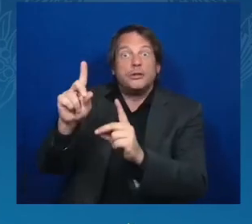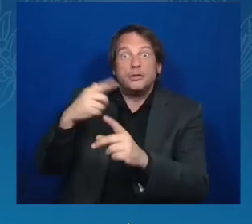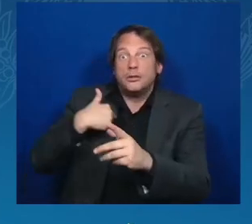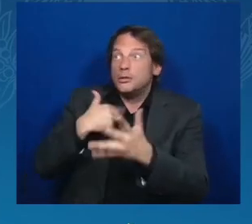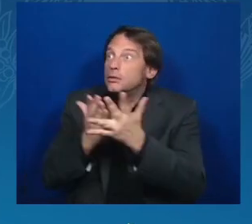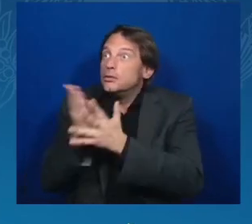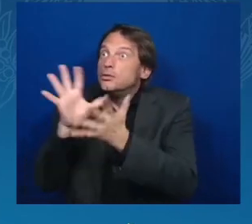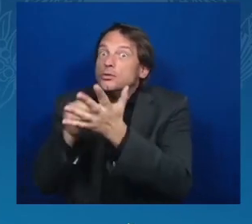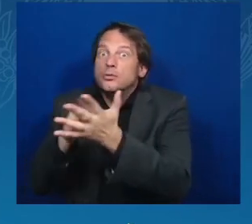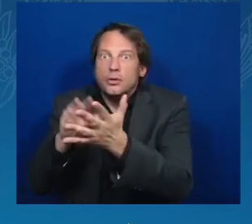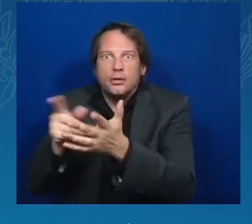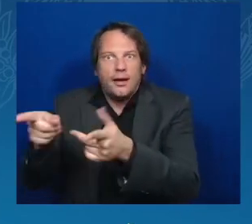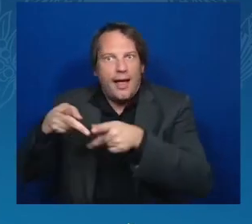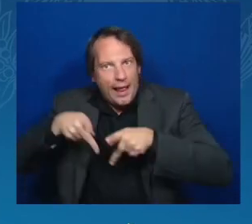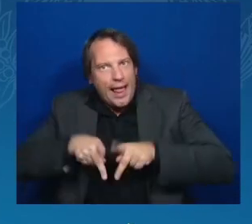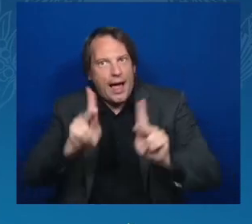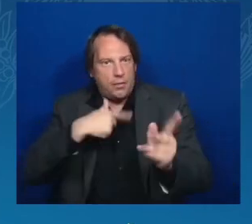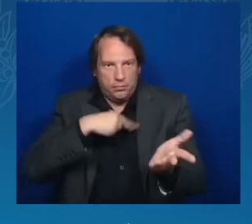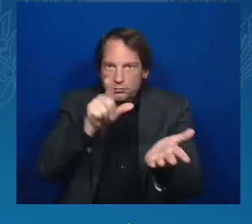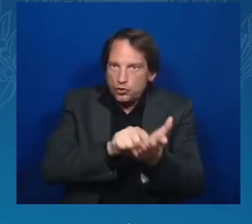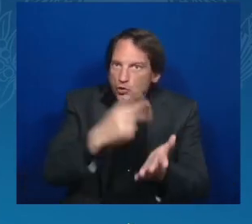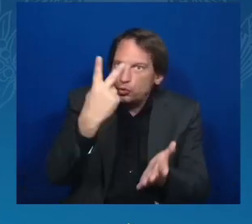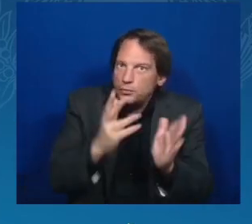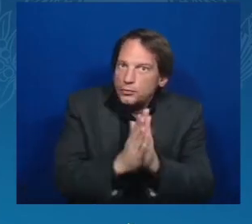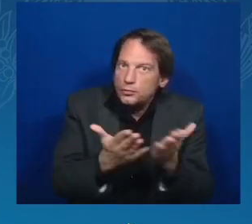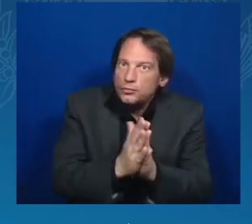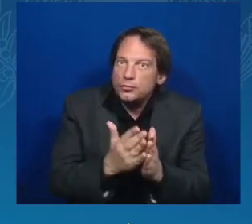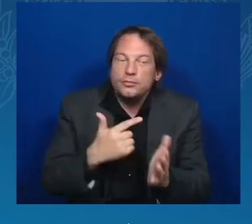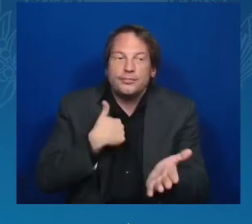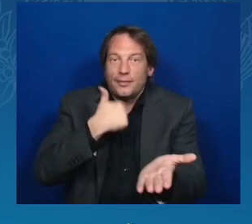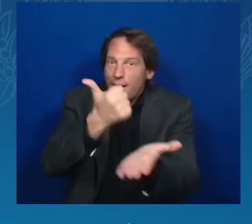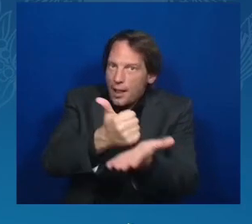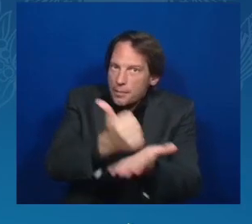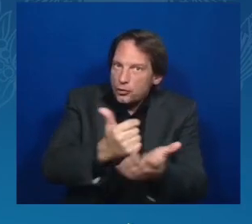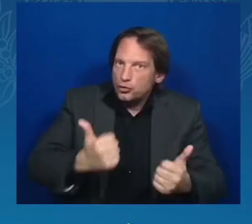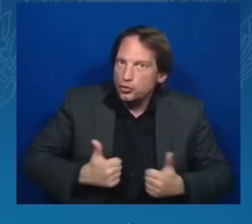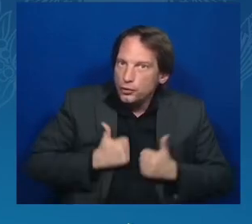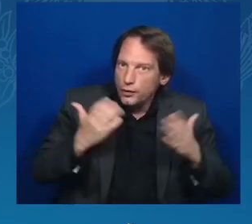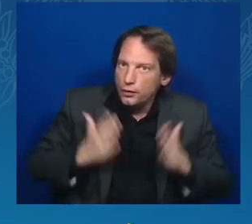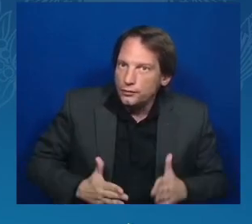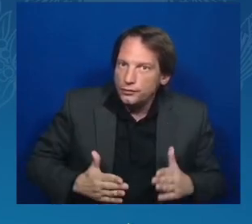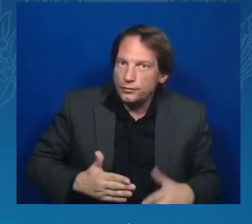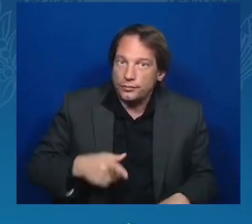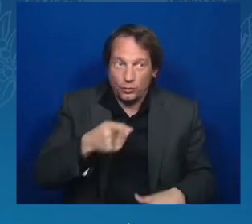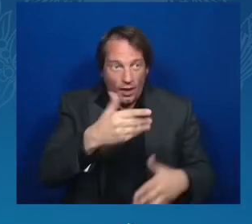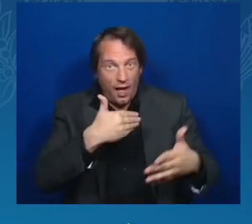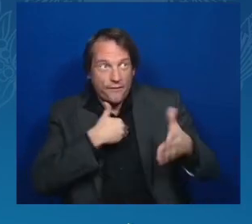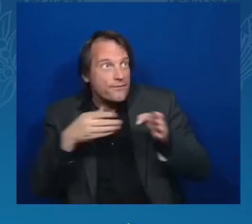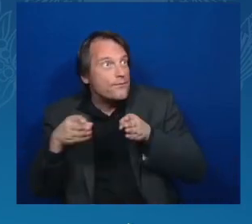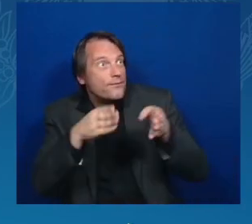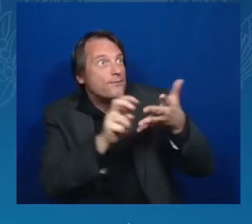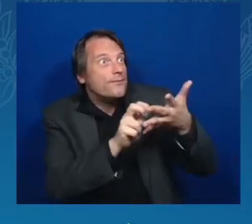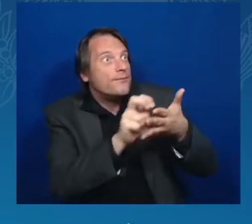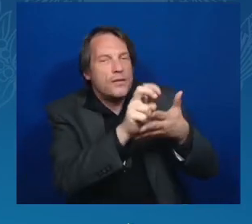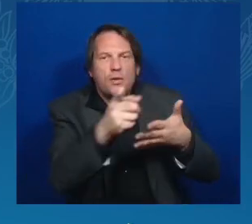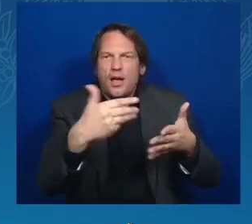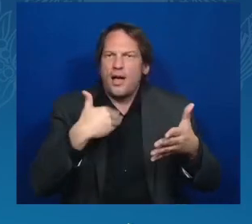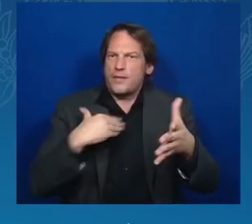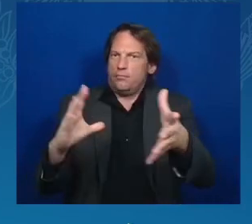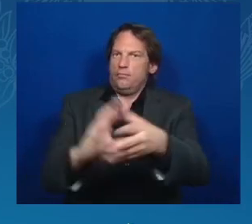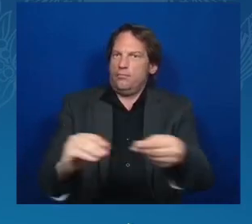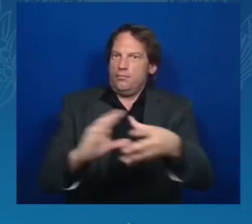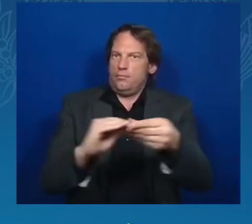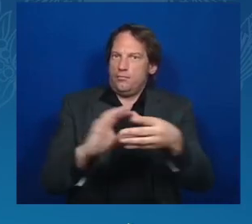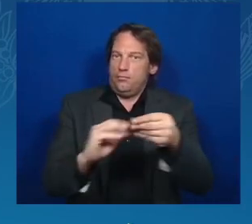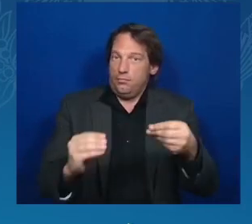me a path to the future. My other book is encouraging everyone to get out into the world and see it. Pack your bags, we're going to